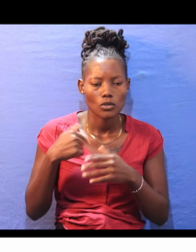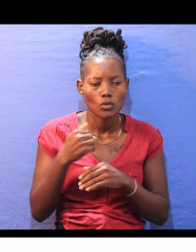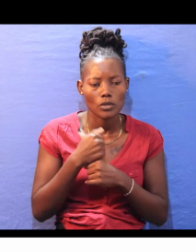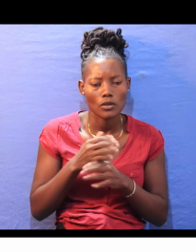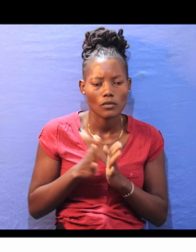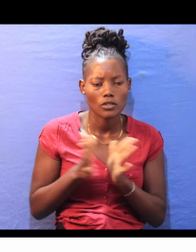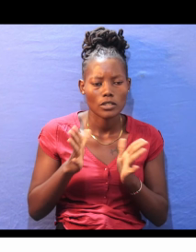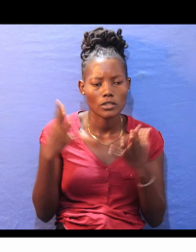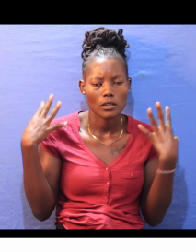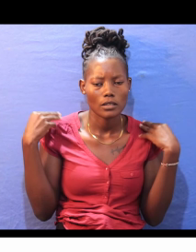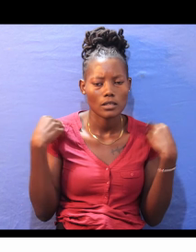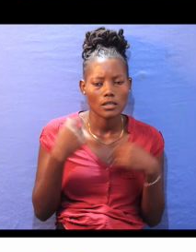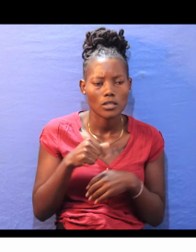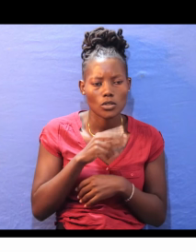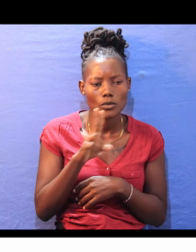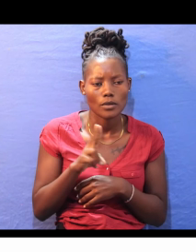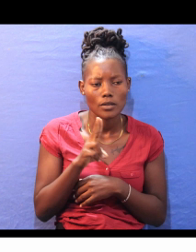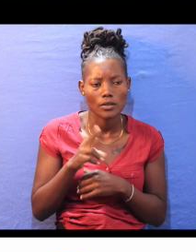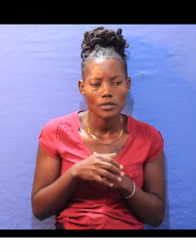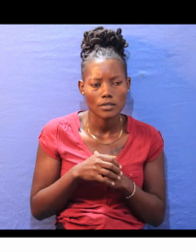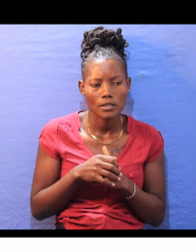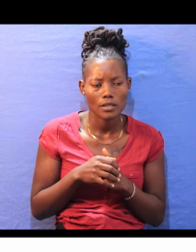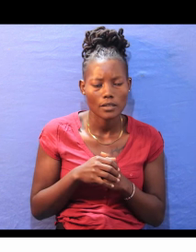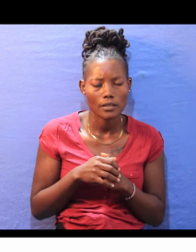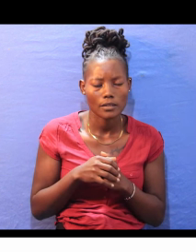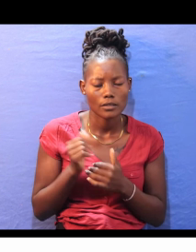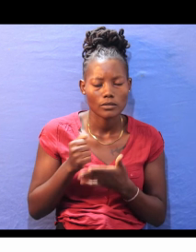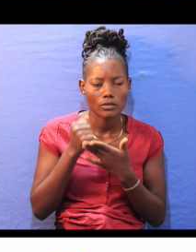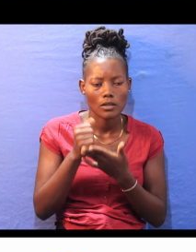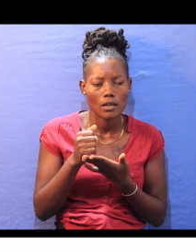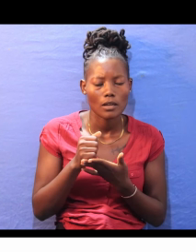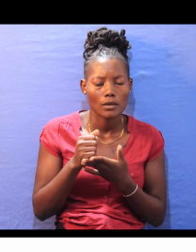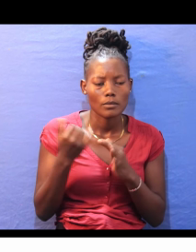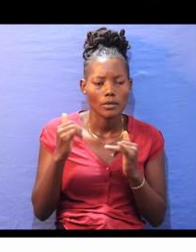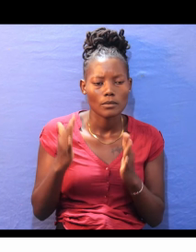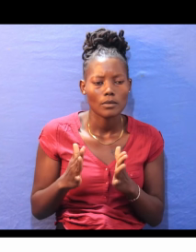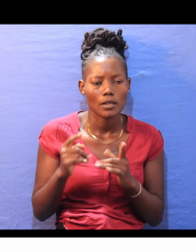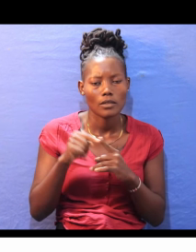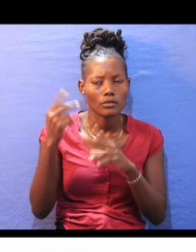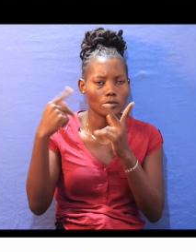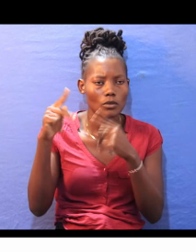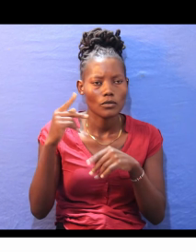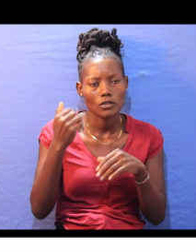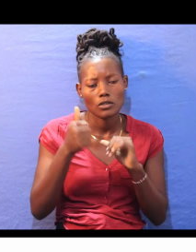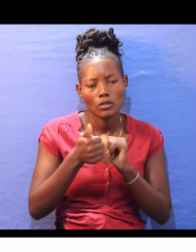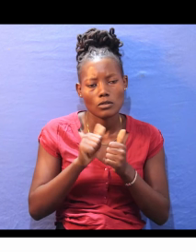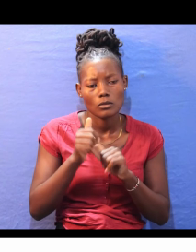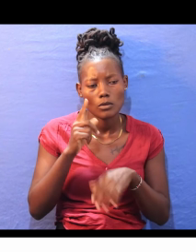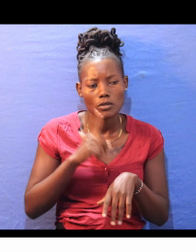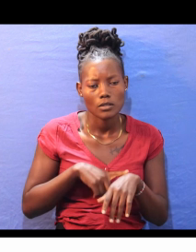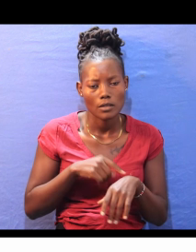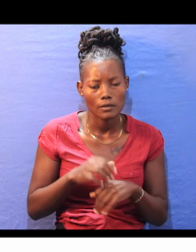exercises is we are using them to prepare the athlete for the rigors of their professional sports season.